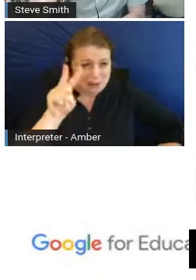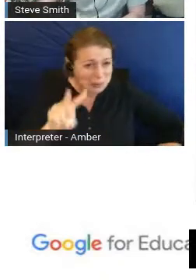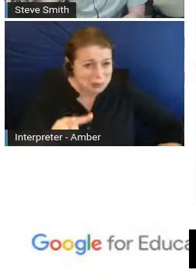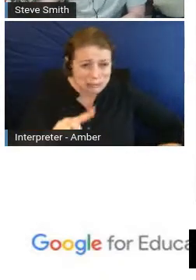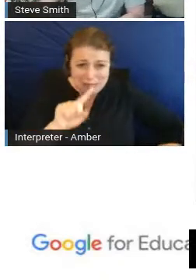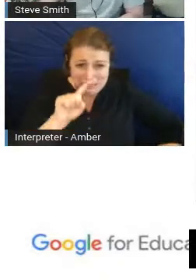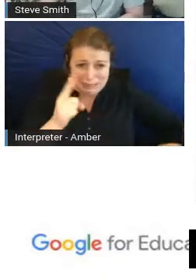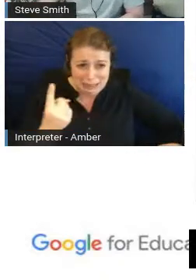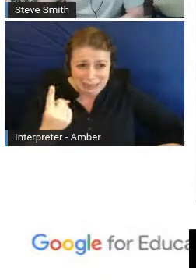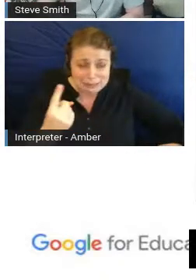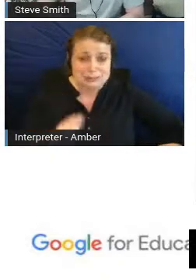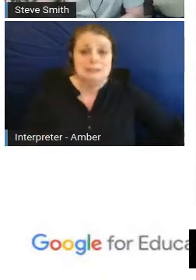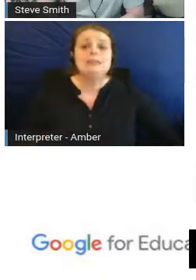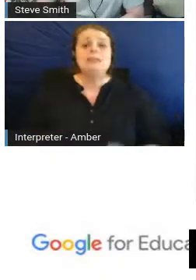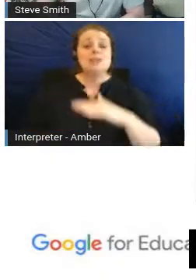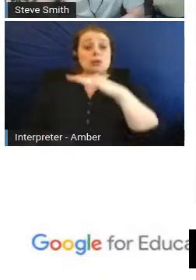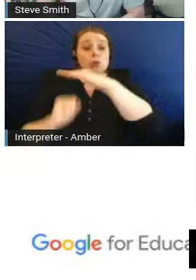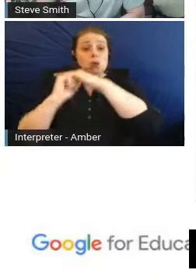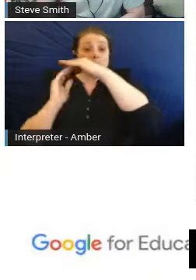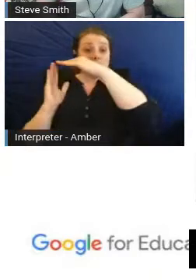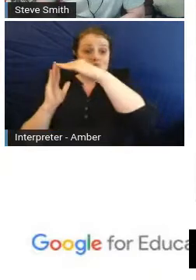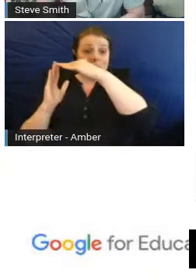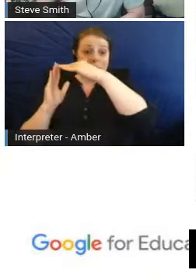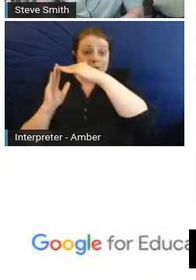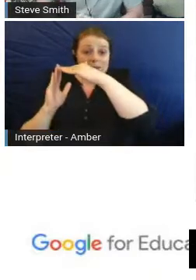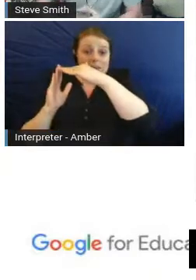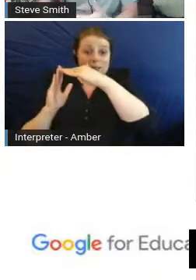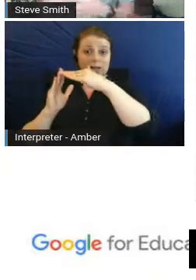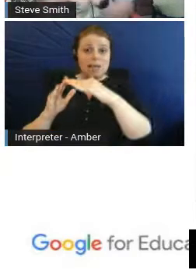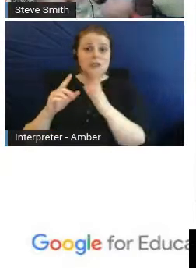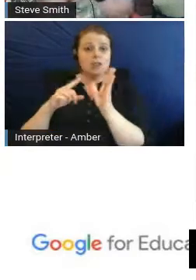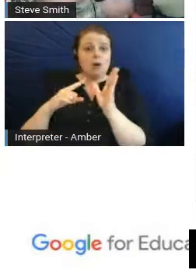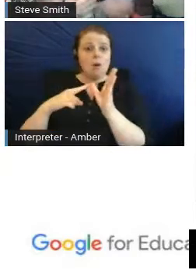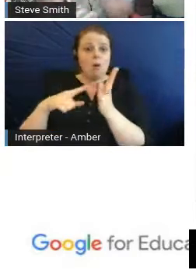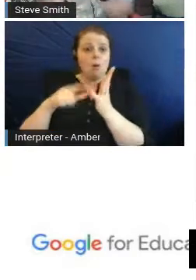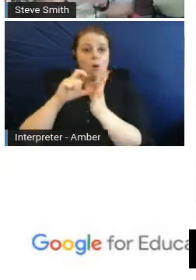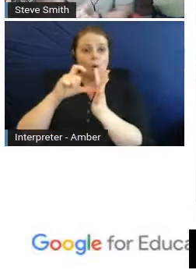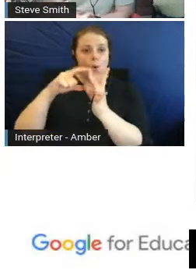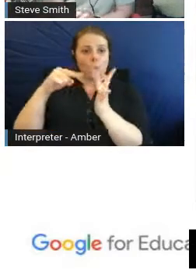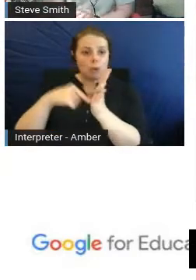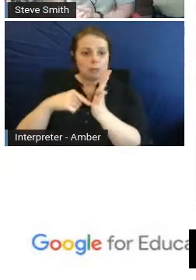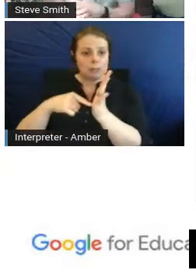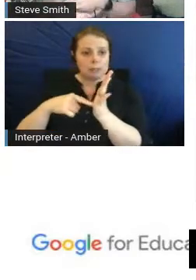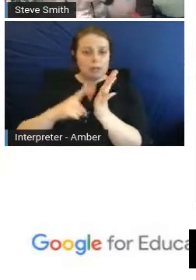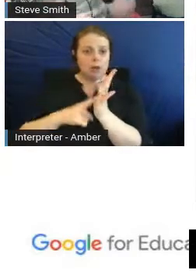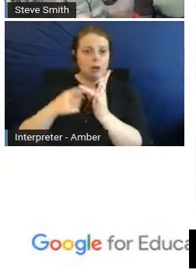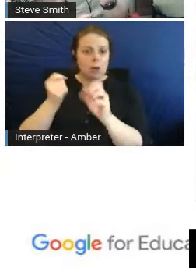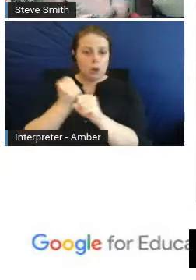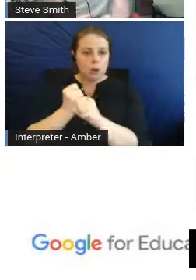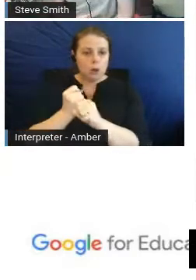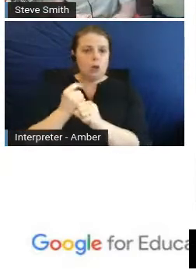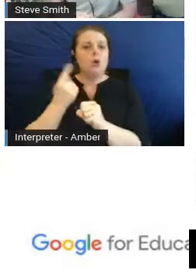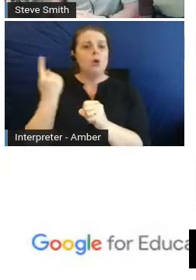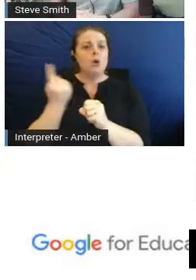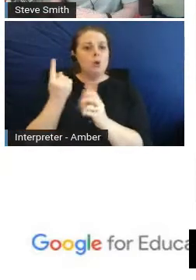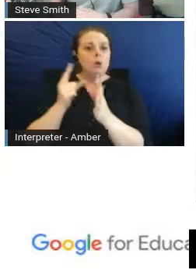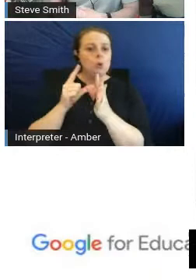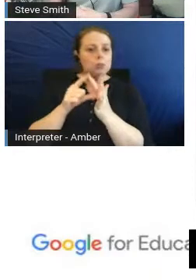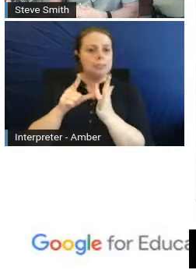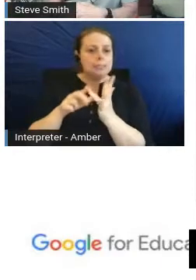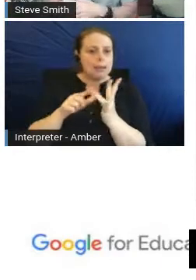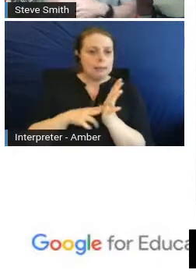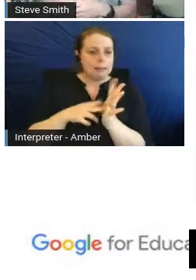Up on the top right has what's called the audit log, and that's looking at who's done what, who's handed in what